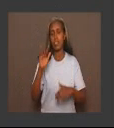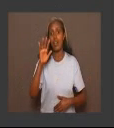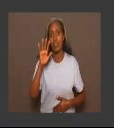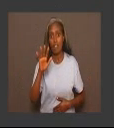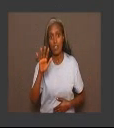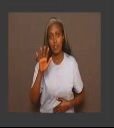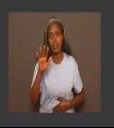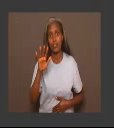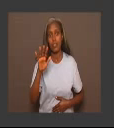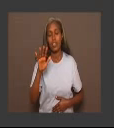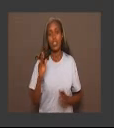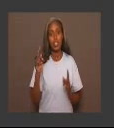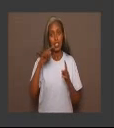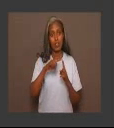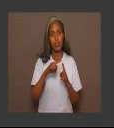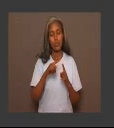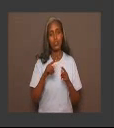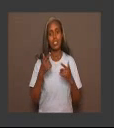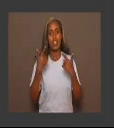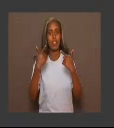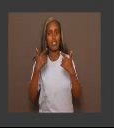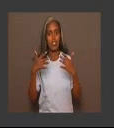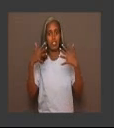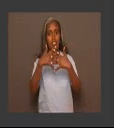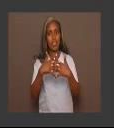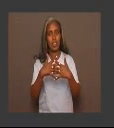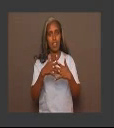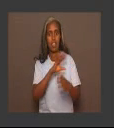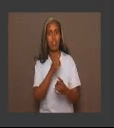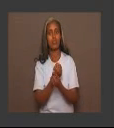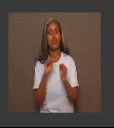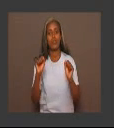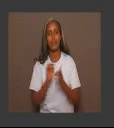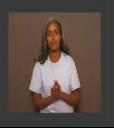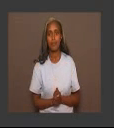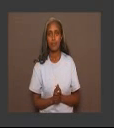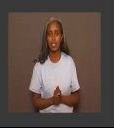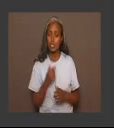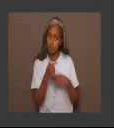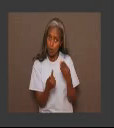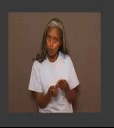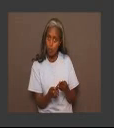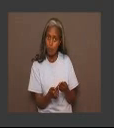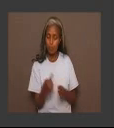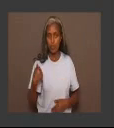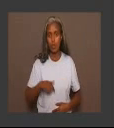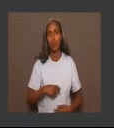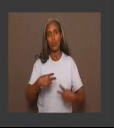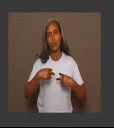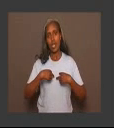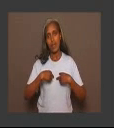5 into the integral and solve. So we